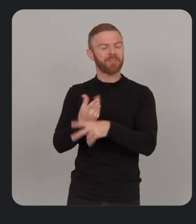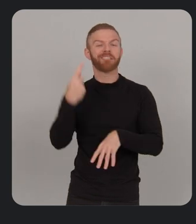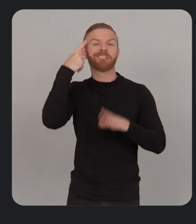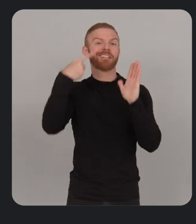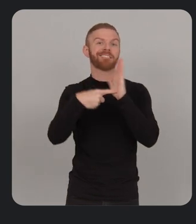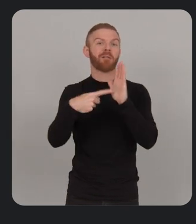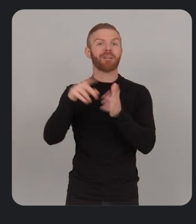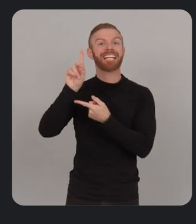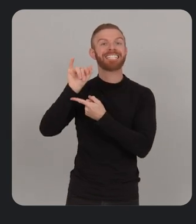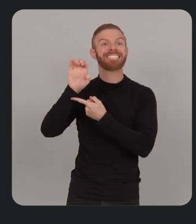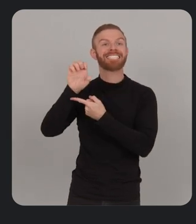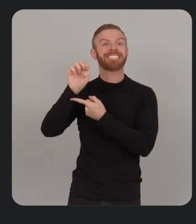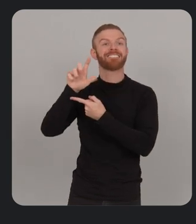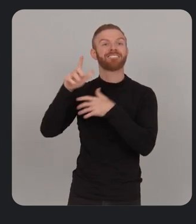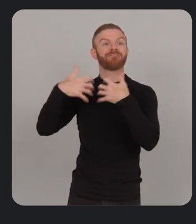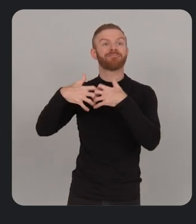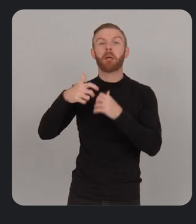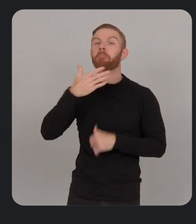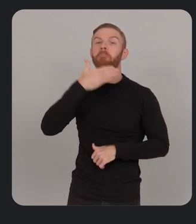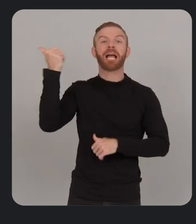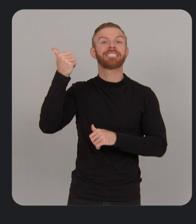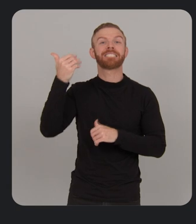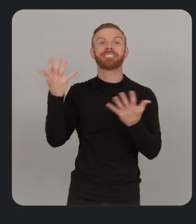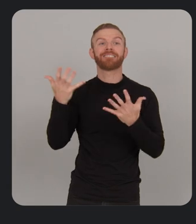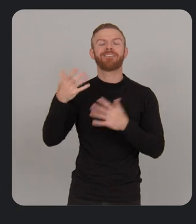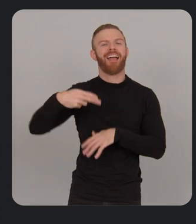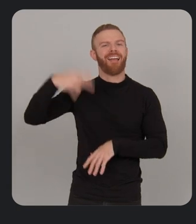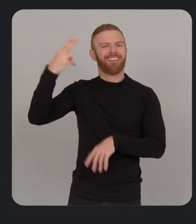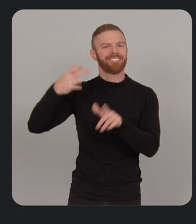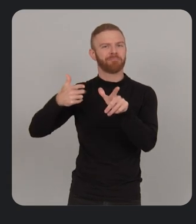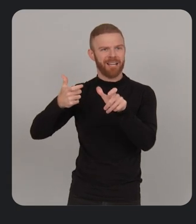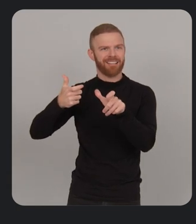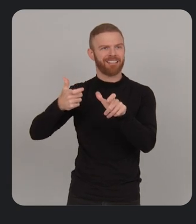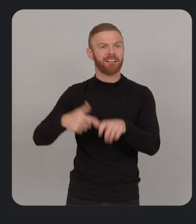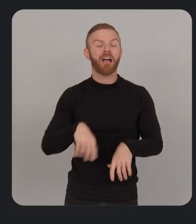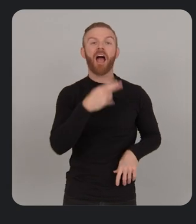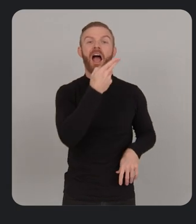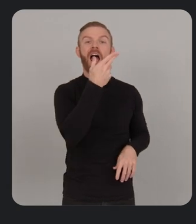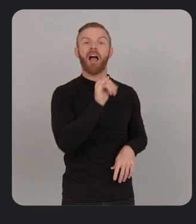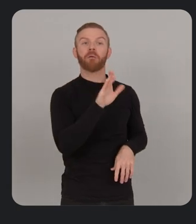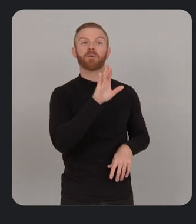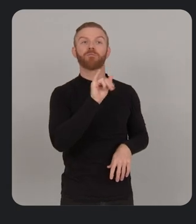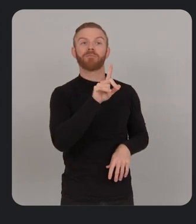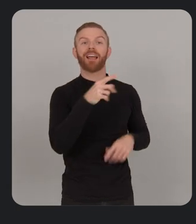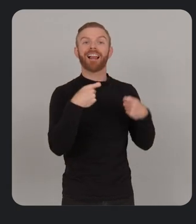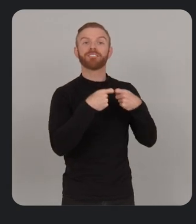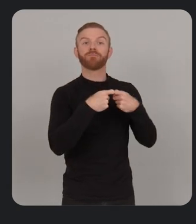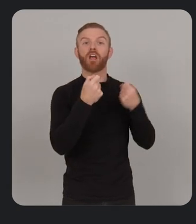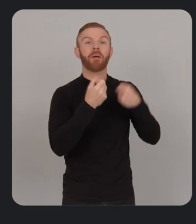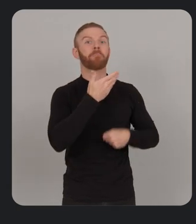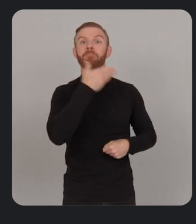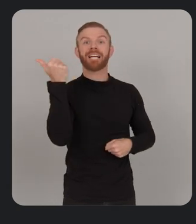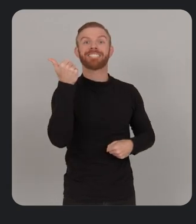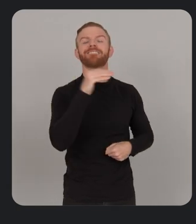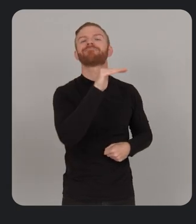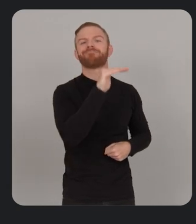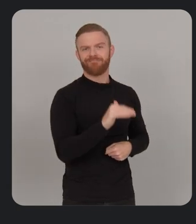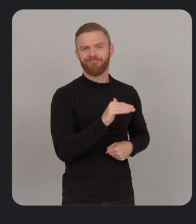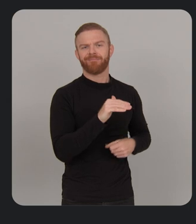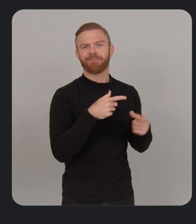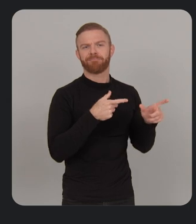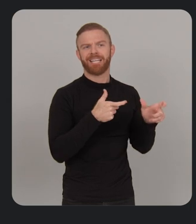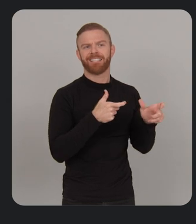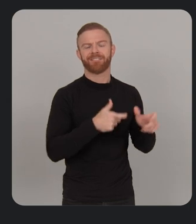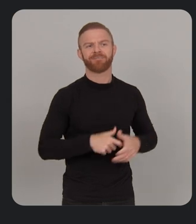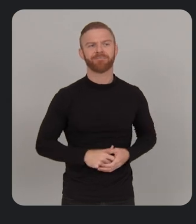a diesel engine runs more efficiently at high speeds while a hybrid or electric is more efficient at lower